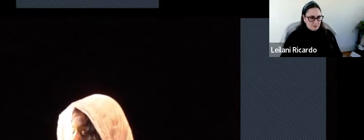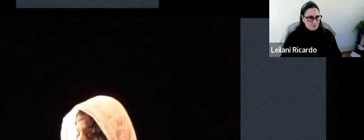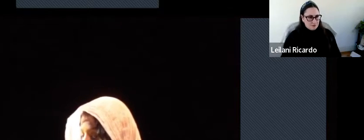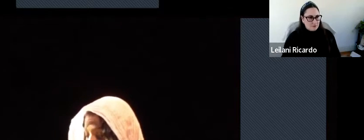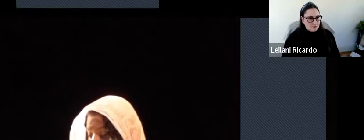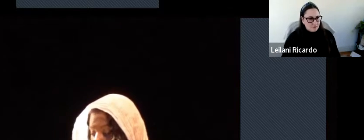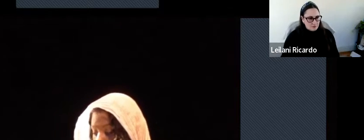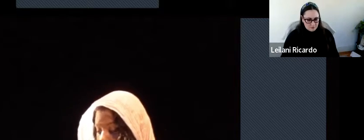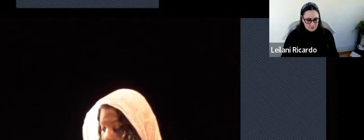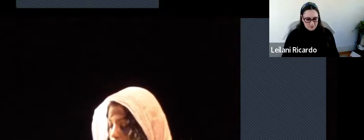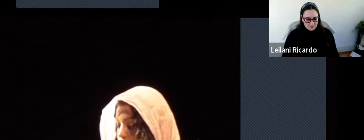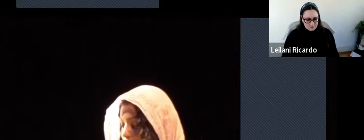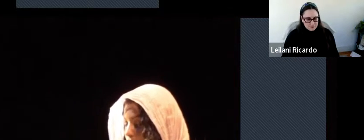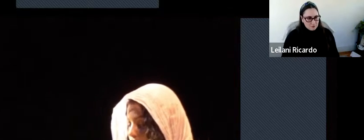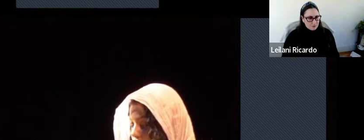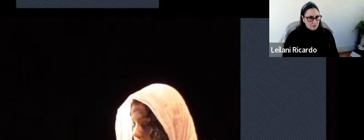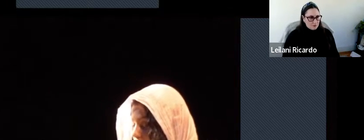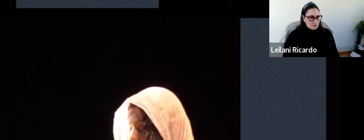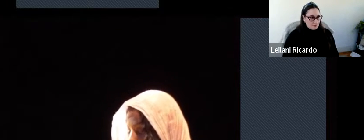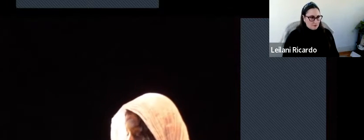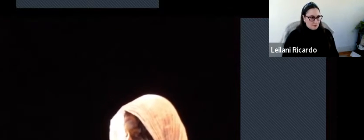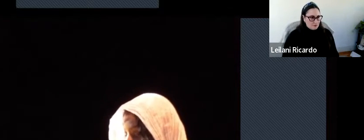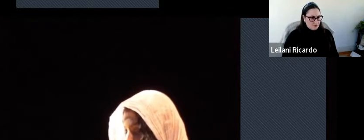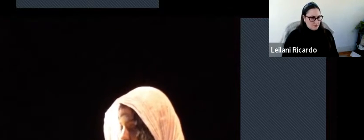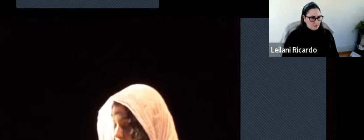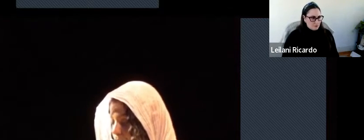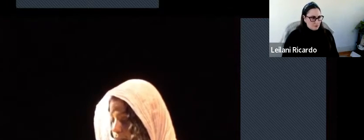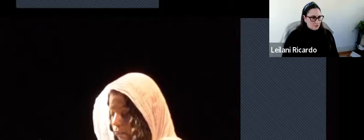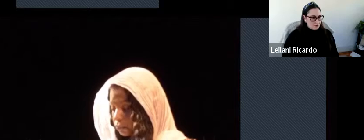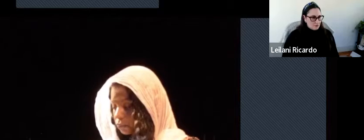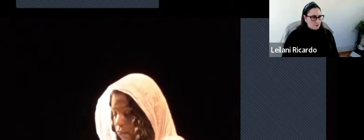I will never meet the man that saved my mother's life by the tree.